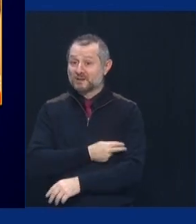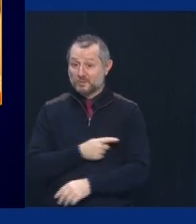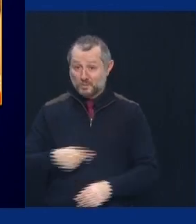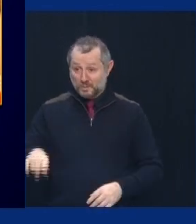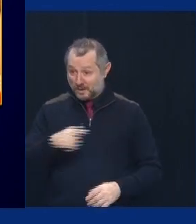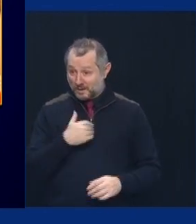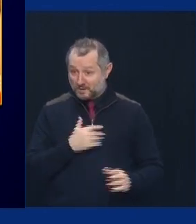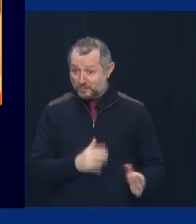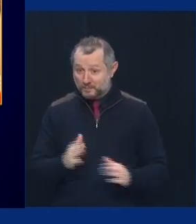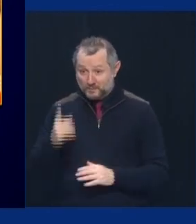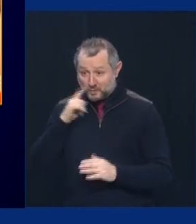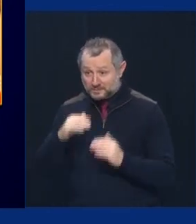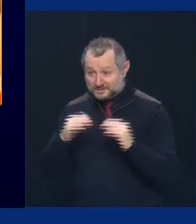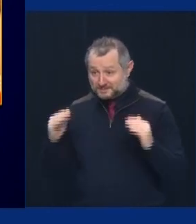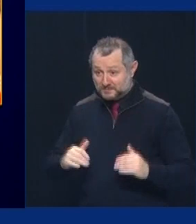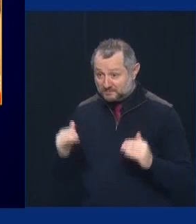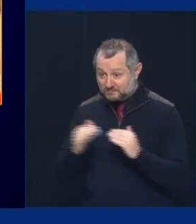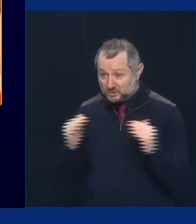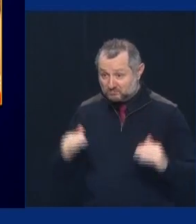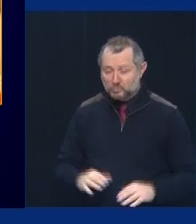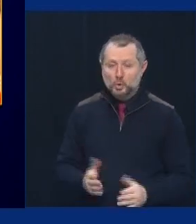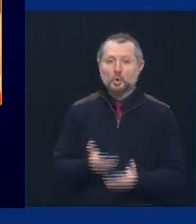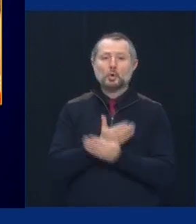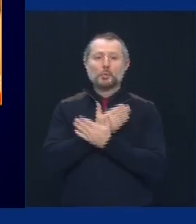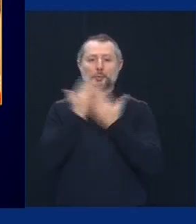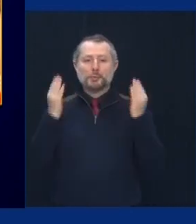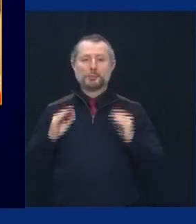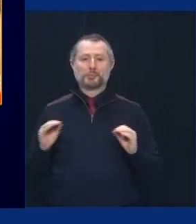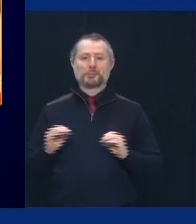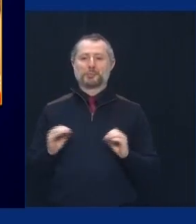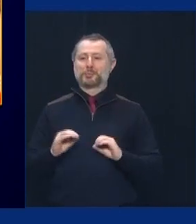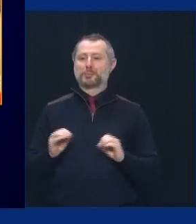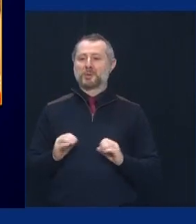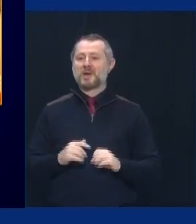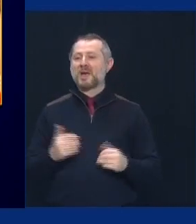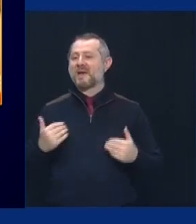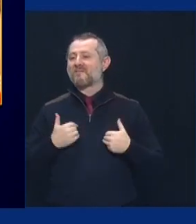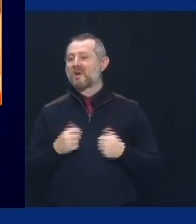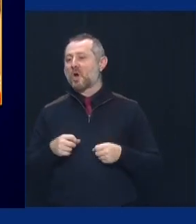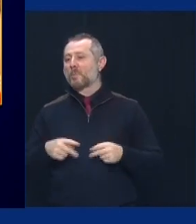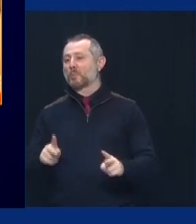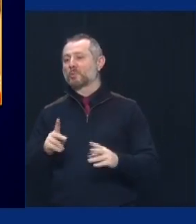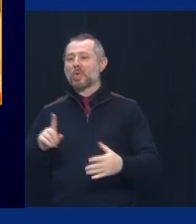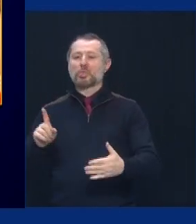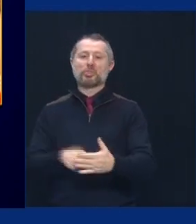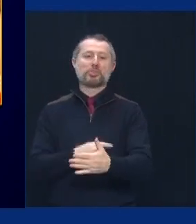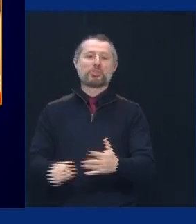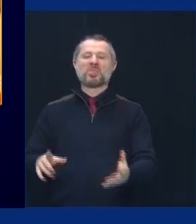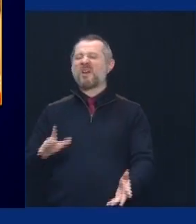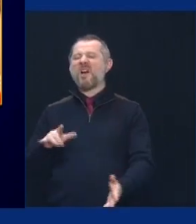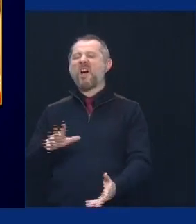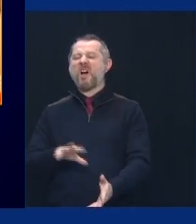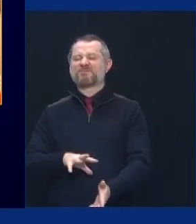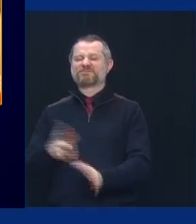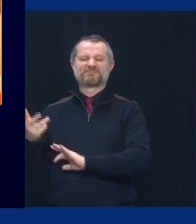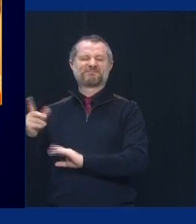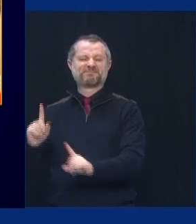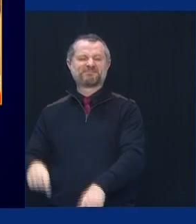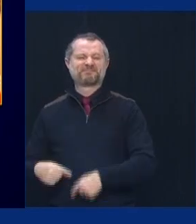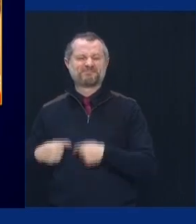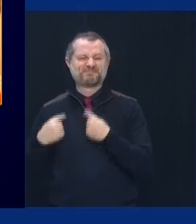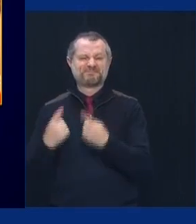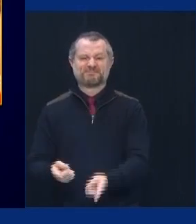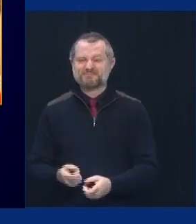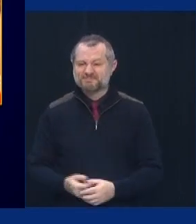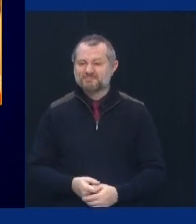all people is missing. We have the opportunity to correct a history of the federal government toward Native Americans.